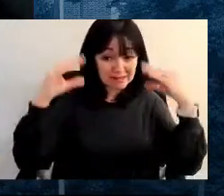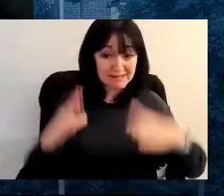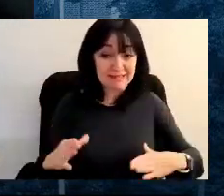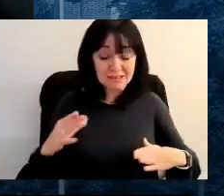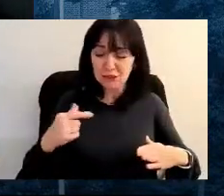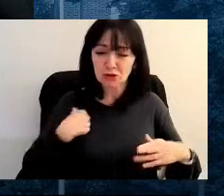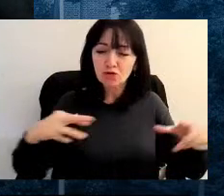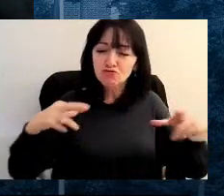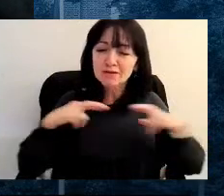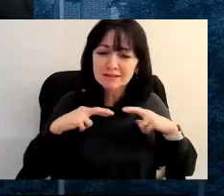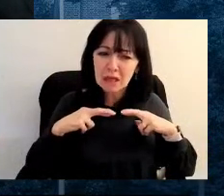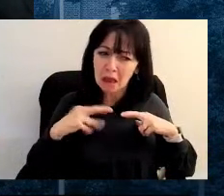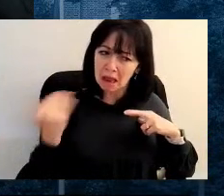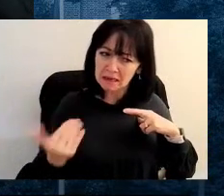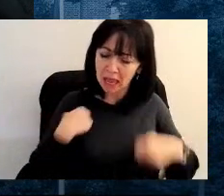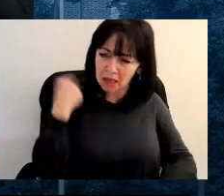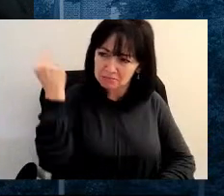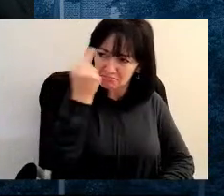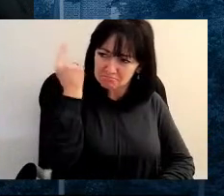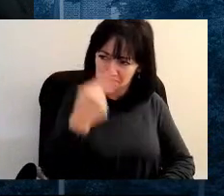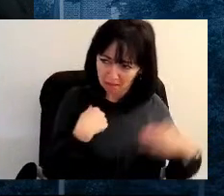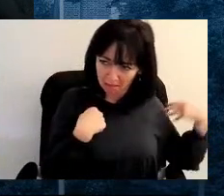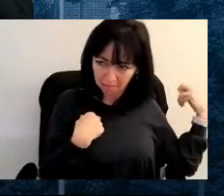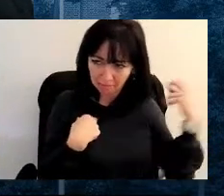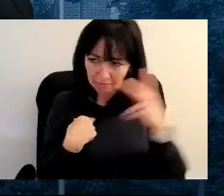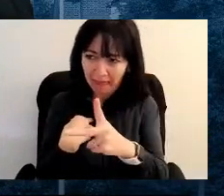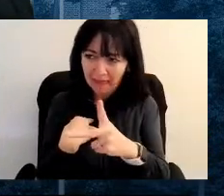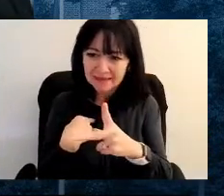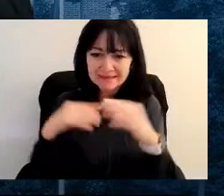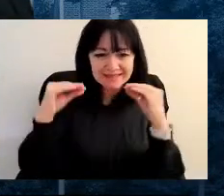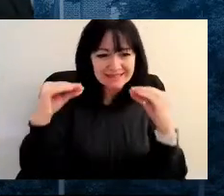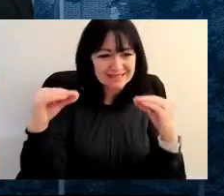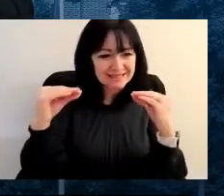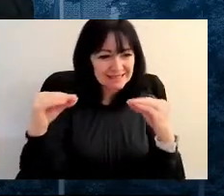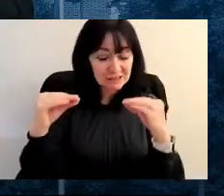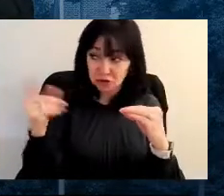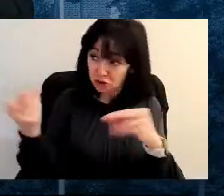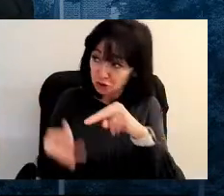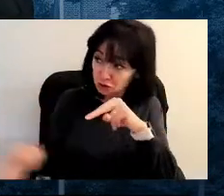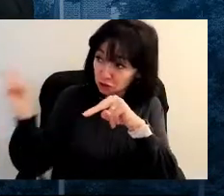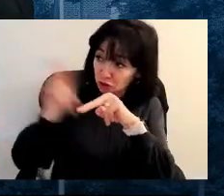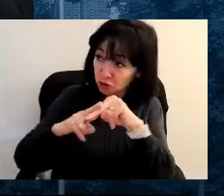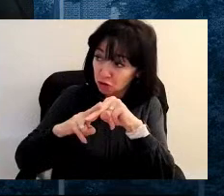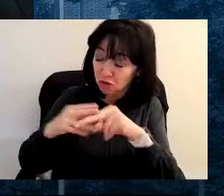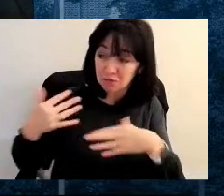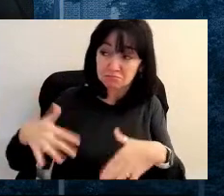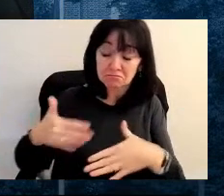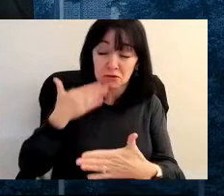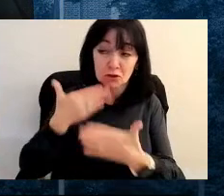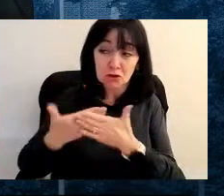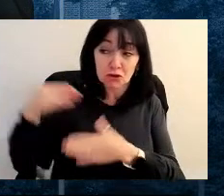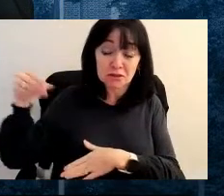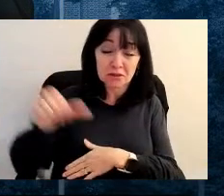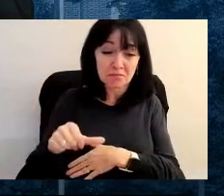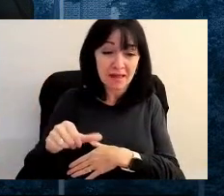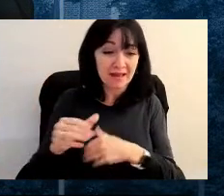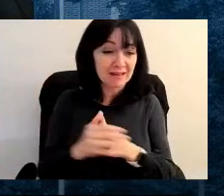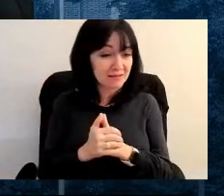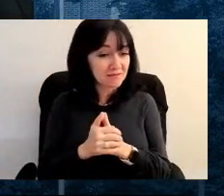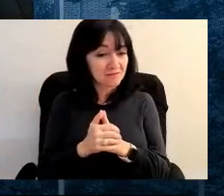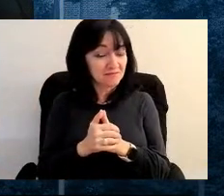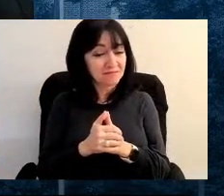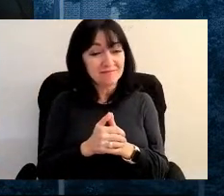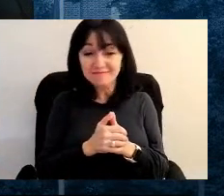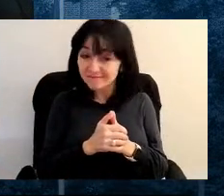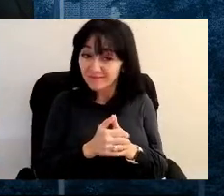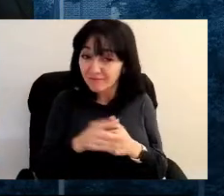money. I don't know if any of you watched any football this weekend, but let me tell you, with this proposal, we